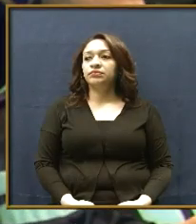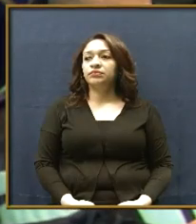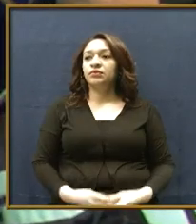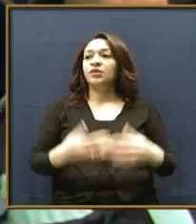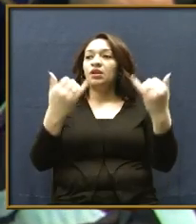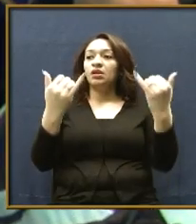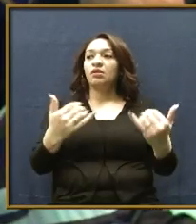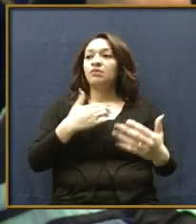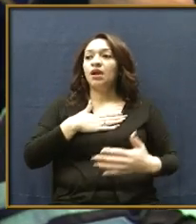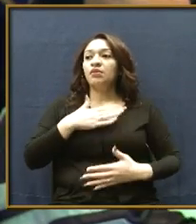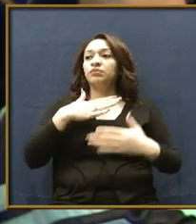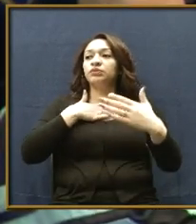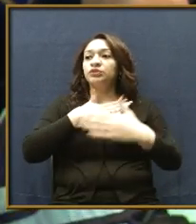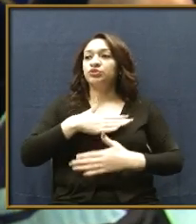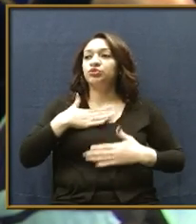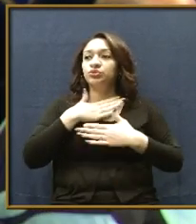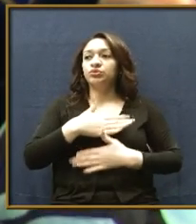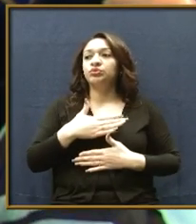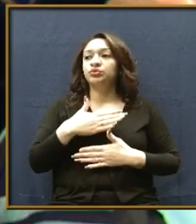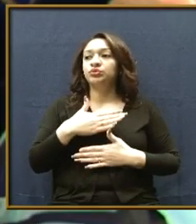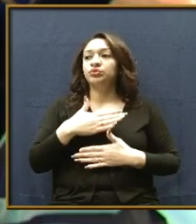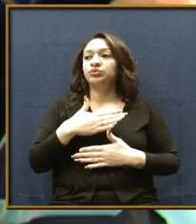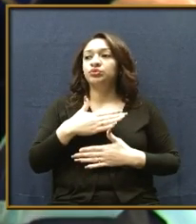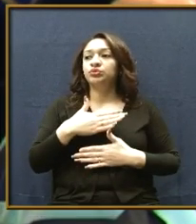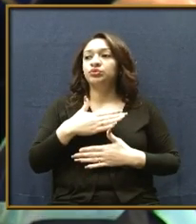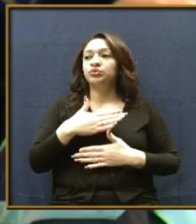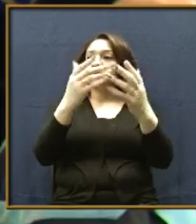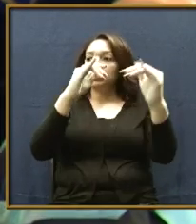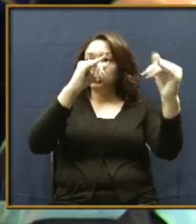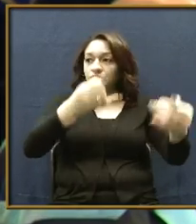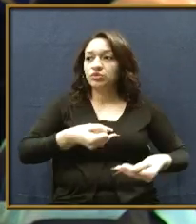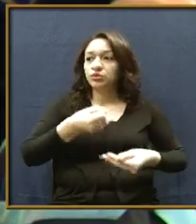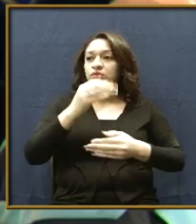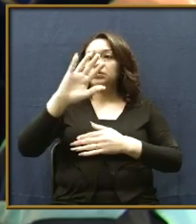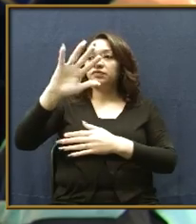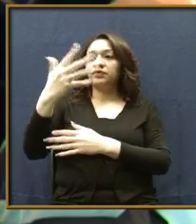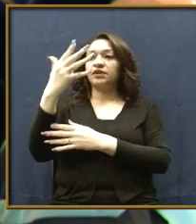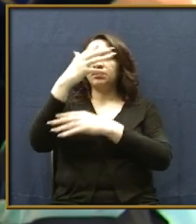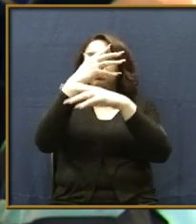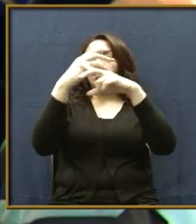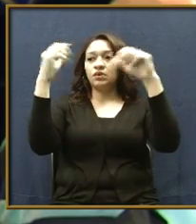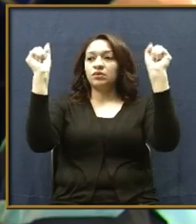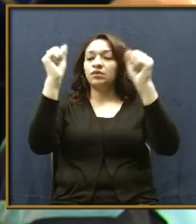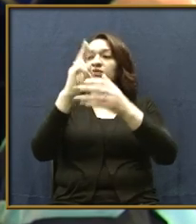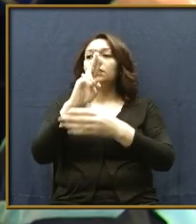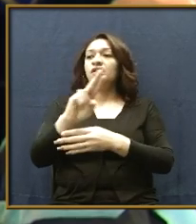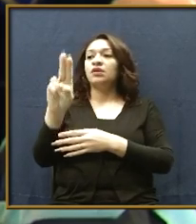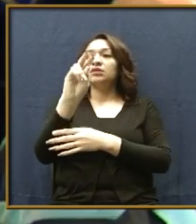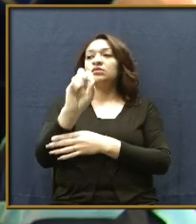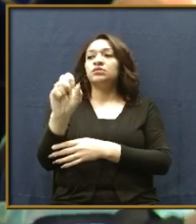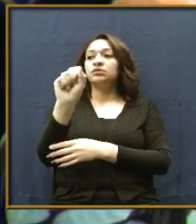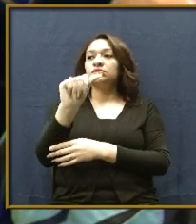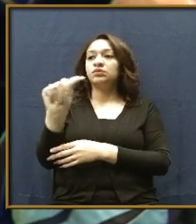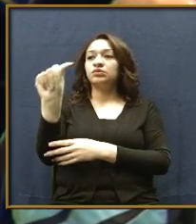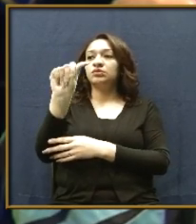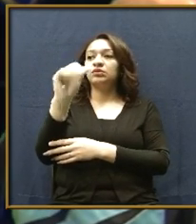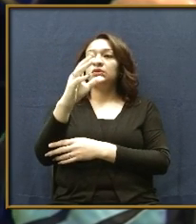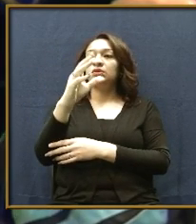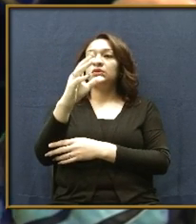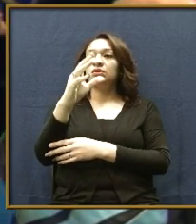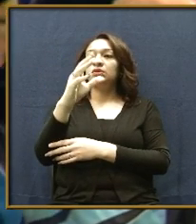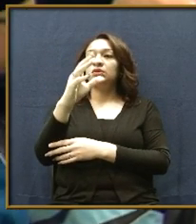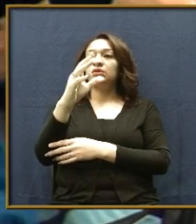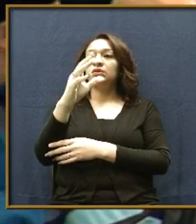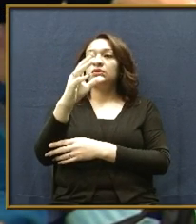It's now my distinct pleasure to introduce the President of Angelo State University, Dr. Brian.